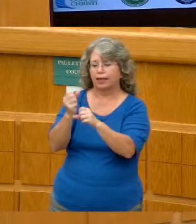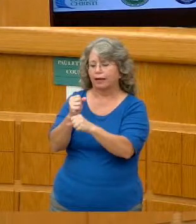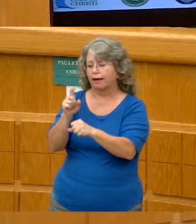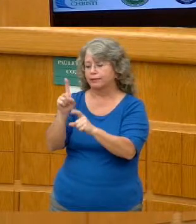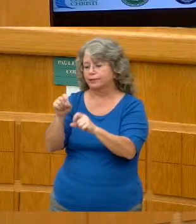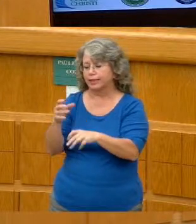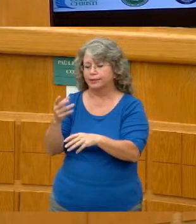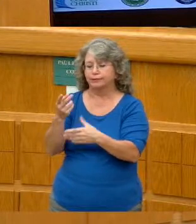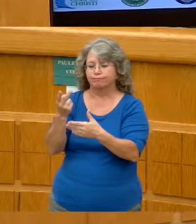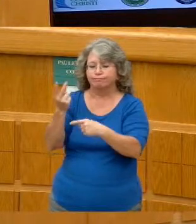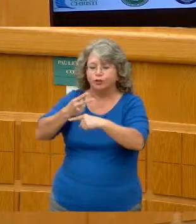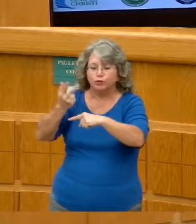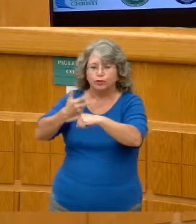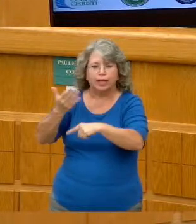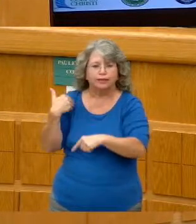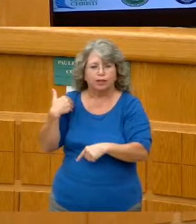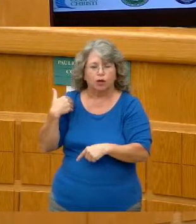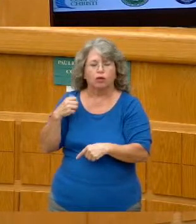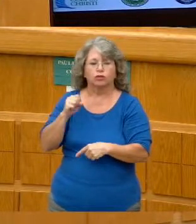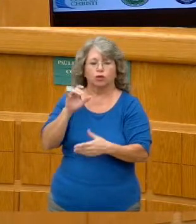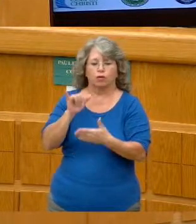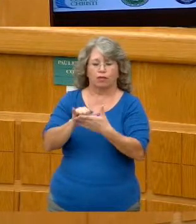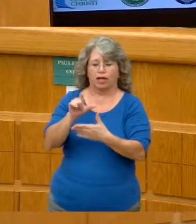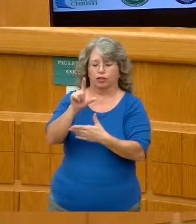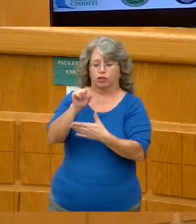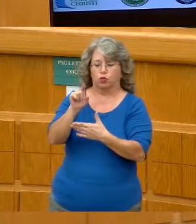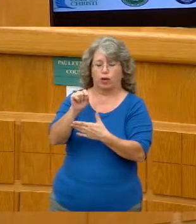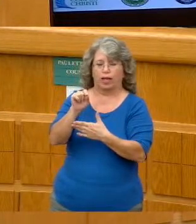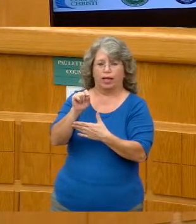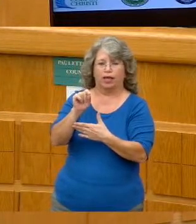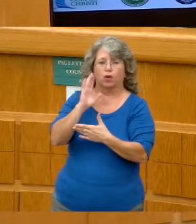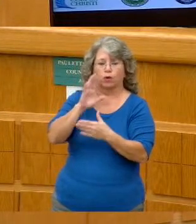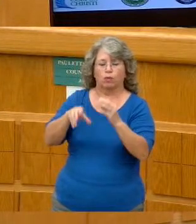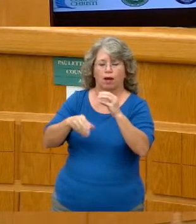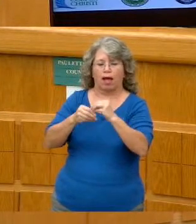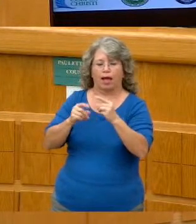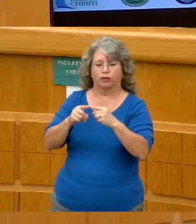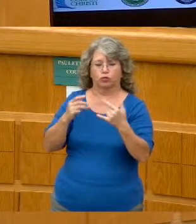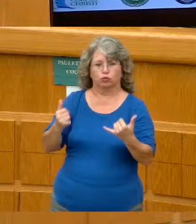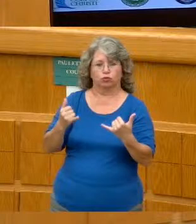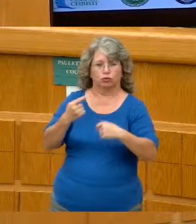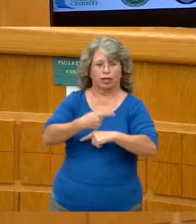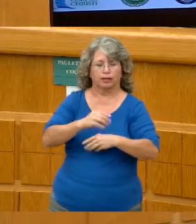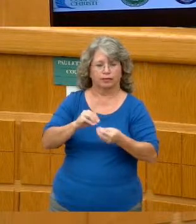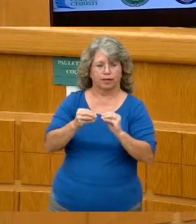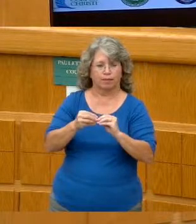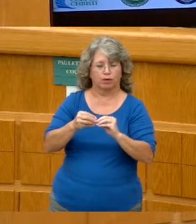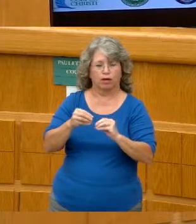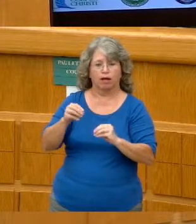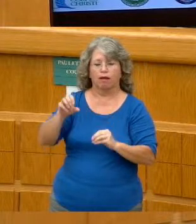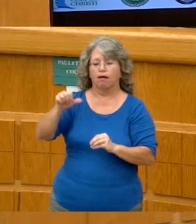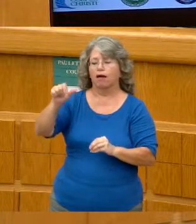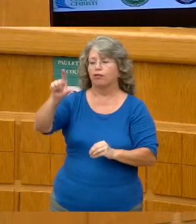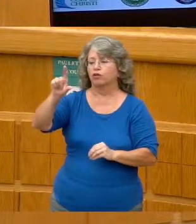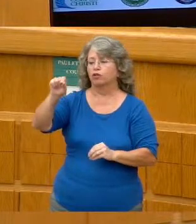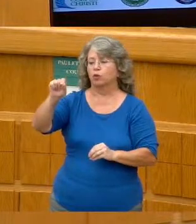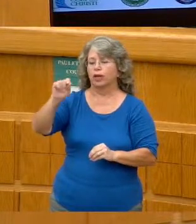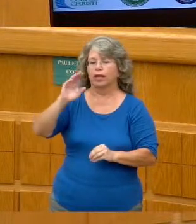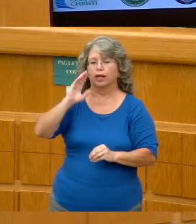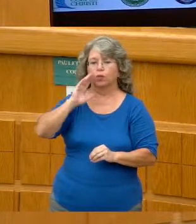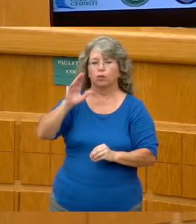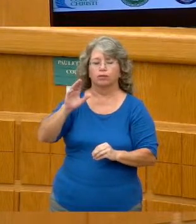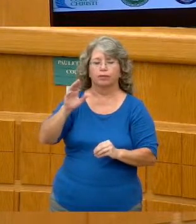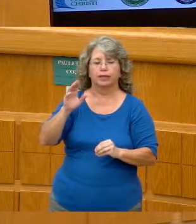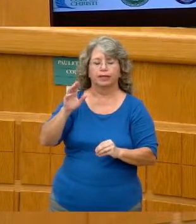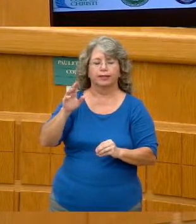So those 20, we would add them to today's number. You'd see them under the health district number. And the other 20 would be added to the Texas Health